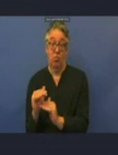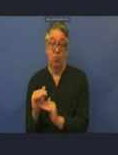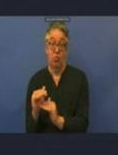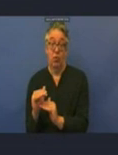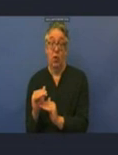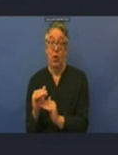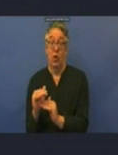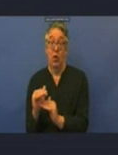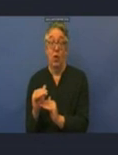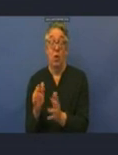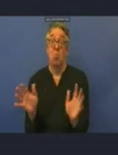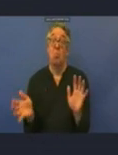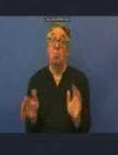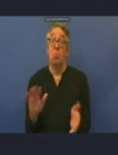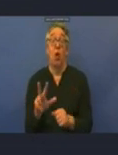of between